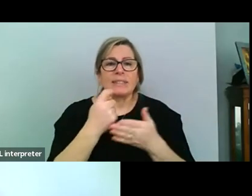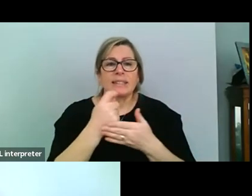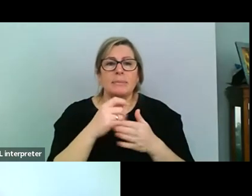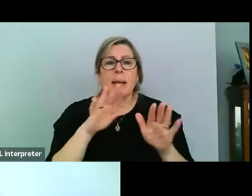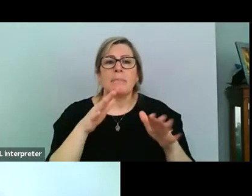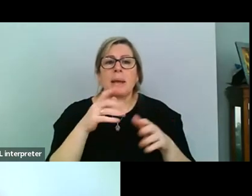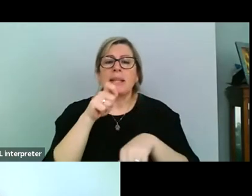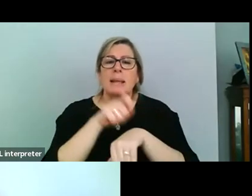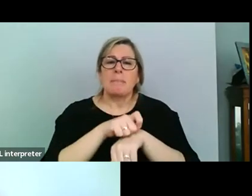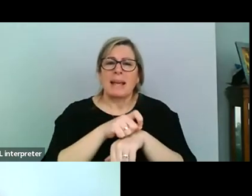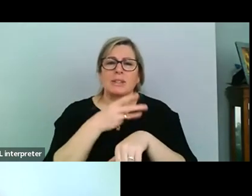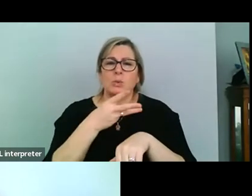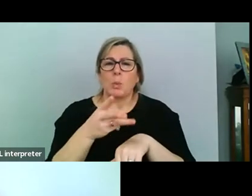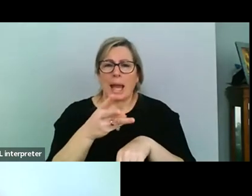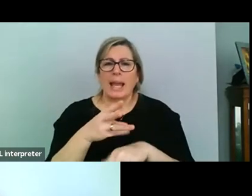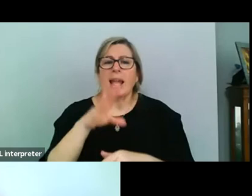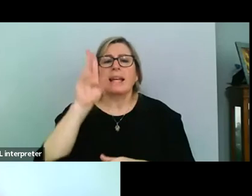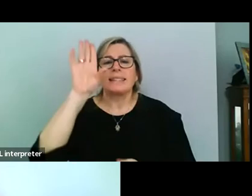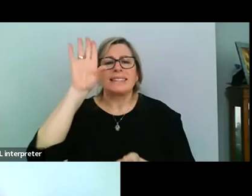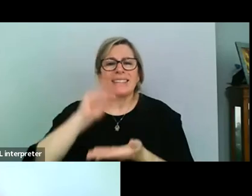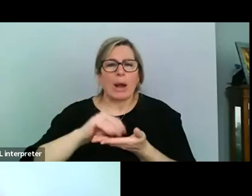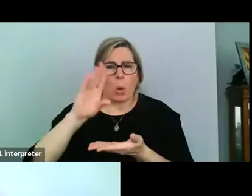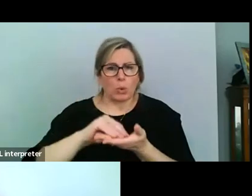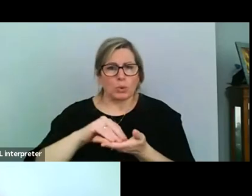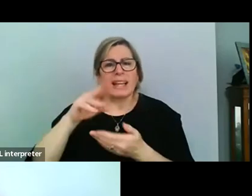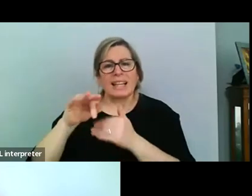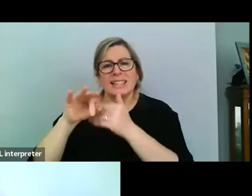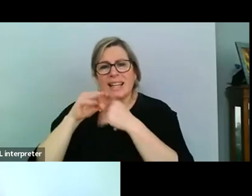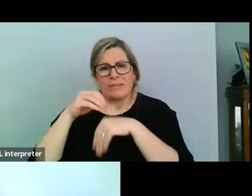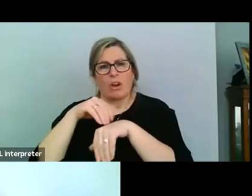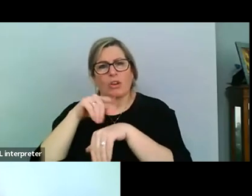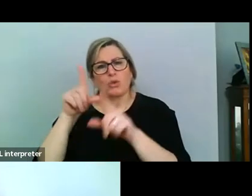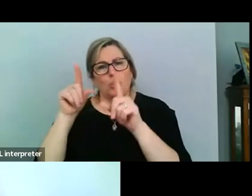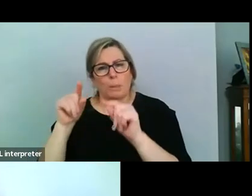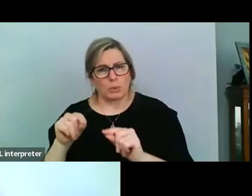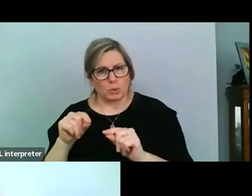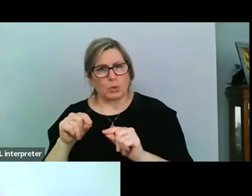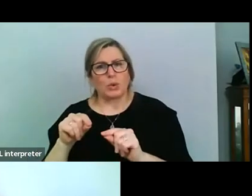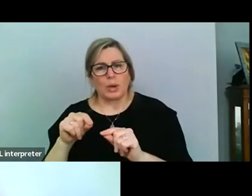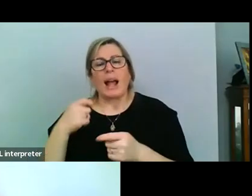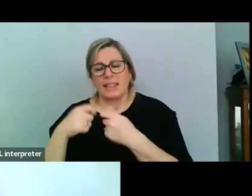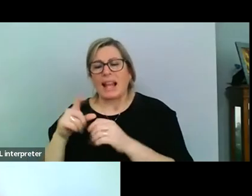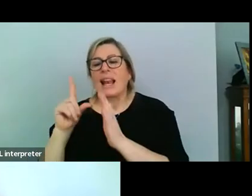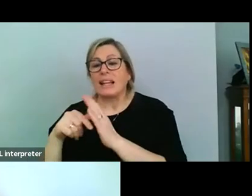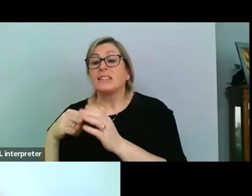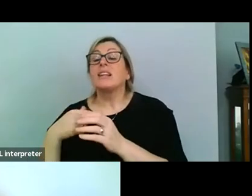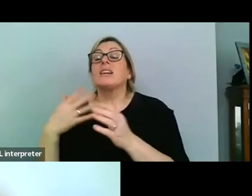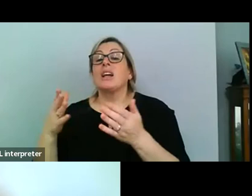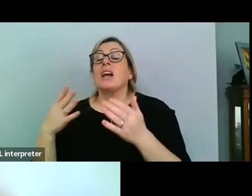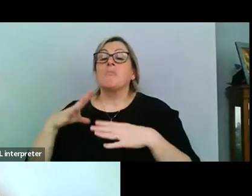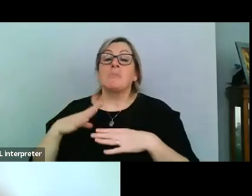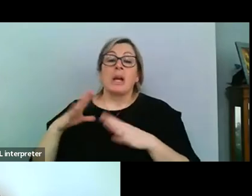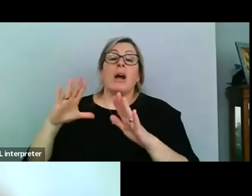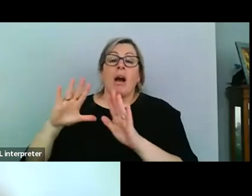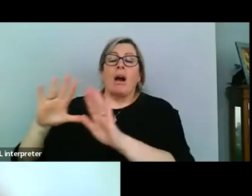would be to download it, and then you can save it, you know, to your computer or whatever, and then email it in. You know, it